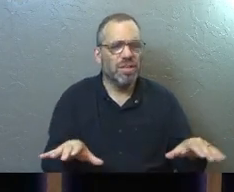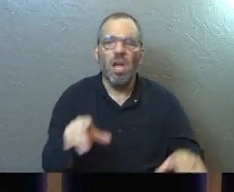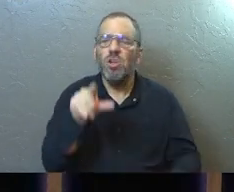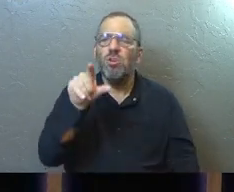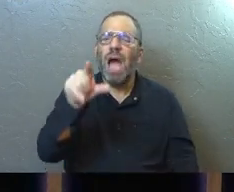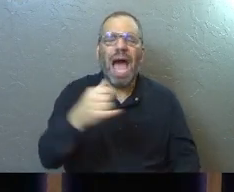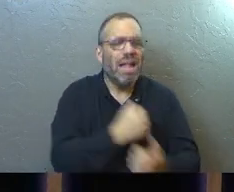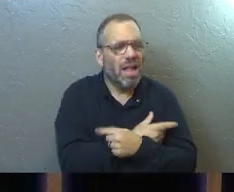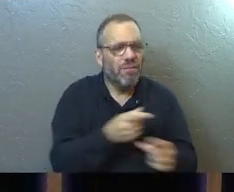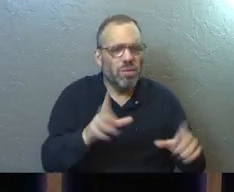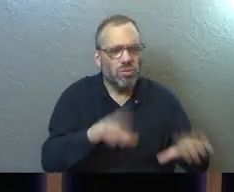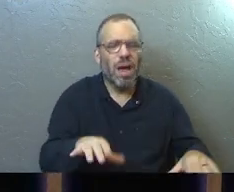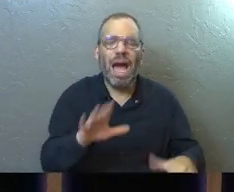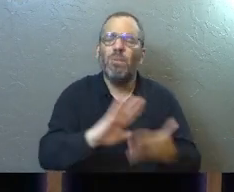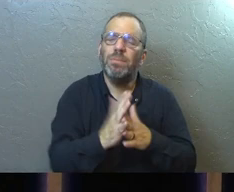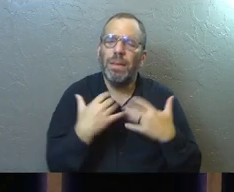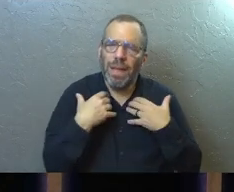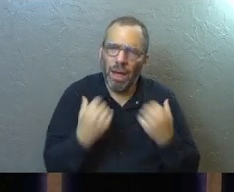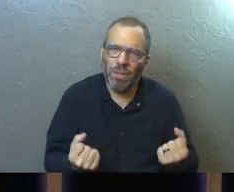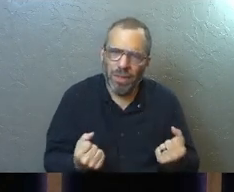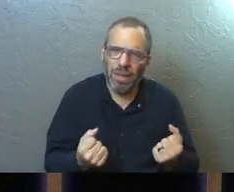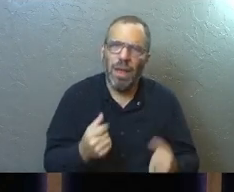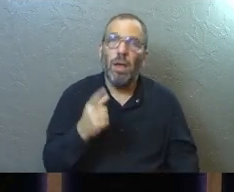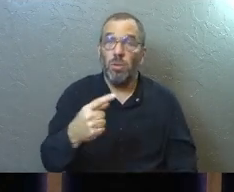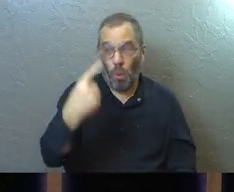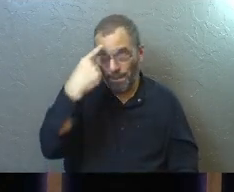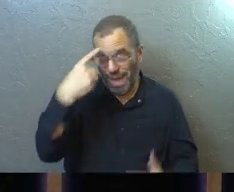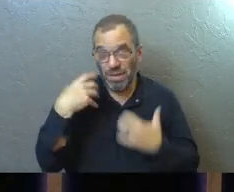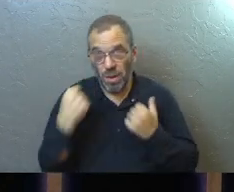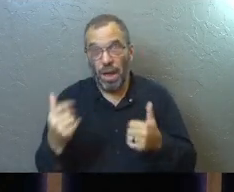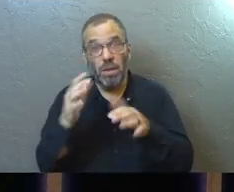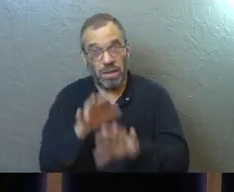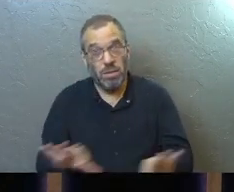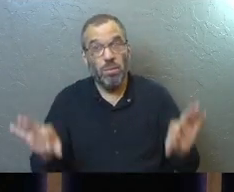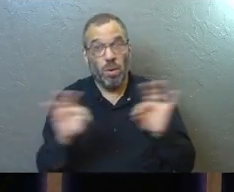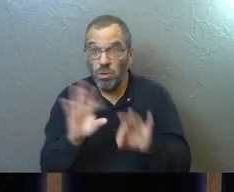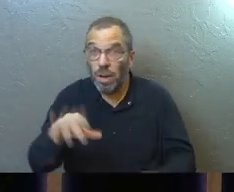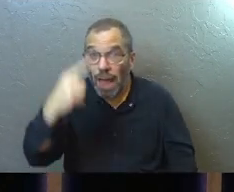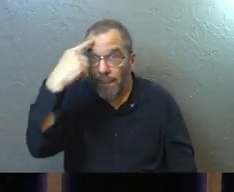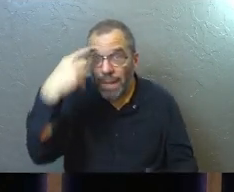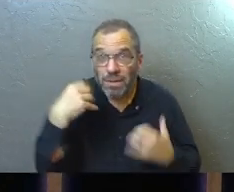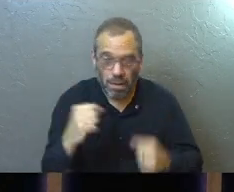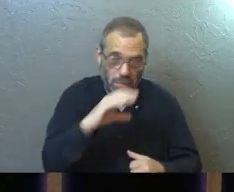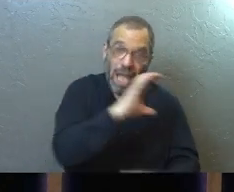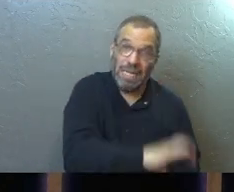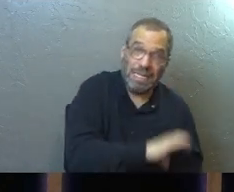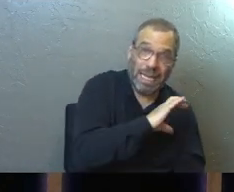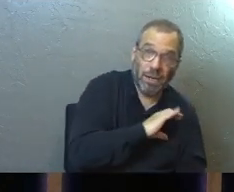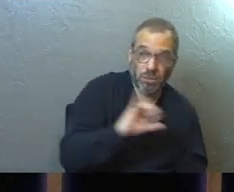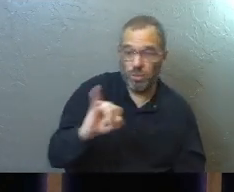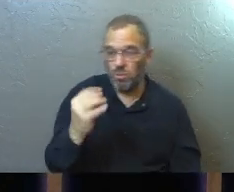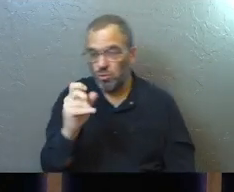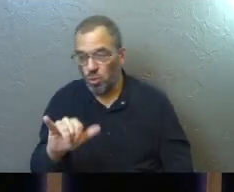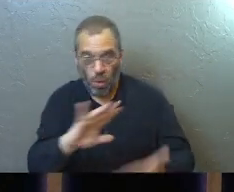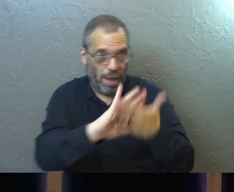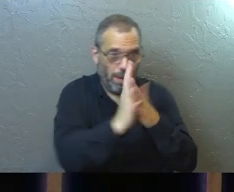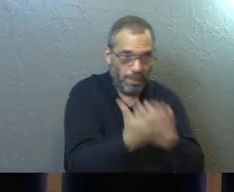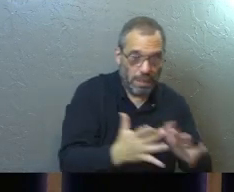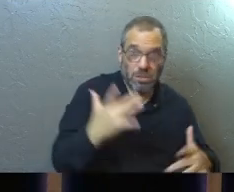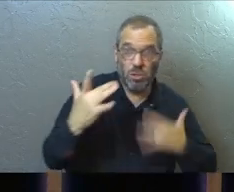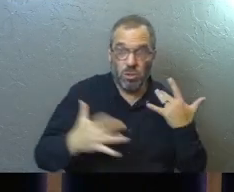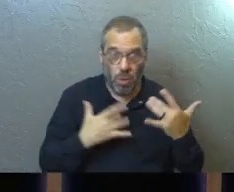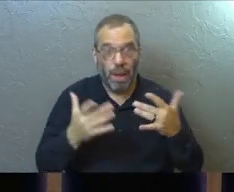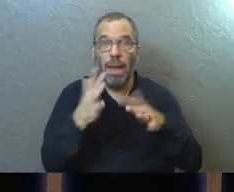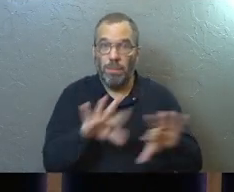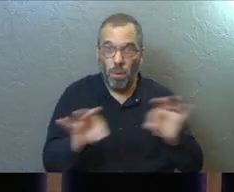You're my child and I love you, so I want you to be healthy. Your mental health actually matters. Your character and your joy and your peace actually matter to